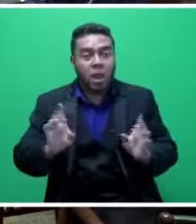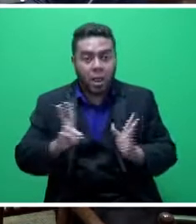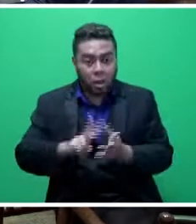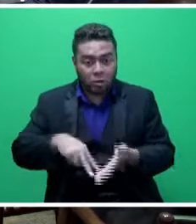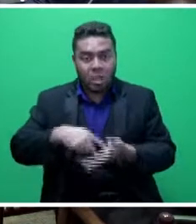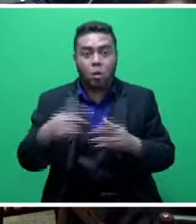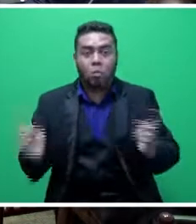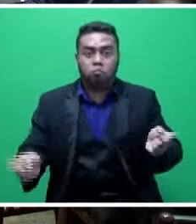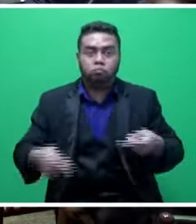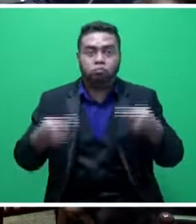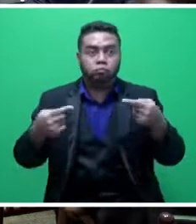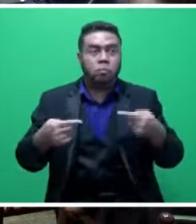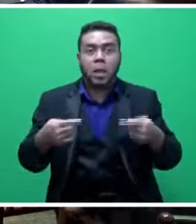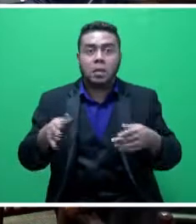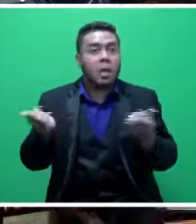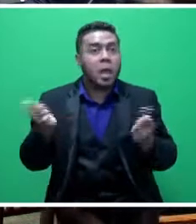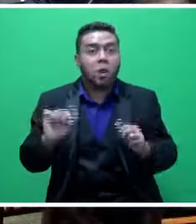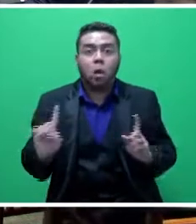motion.